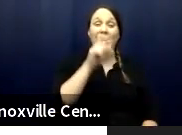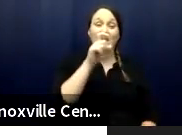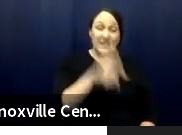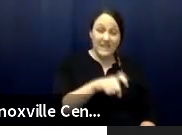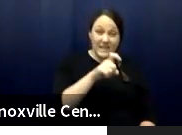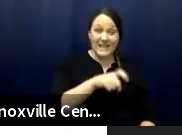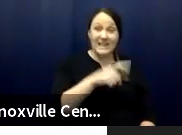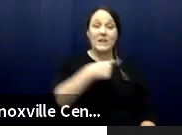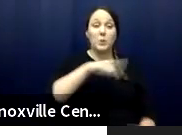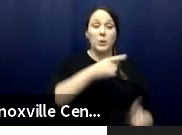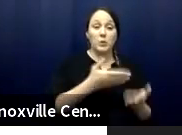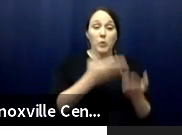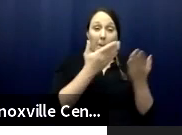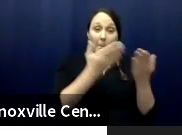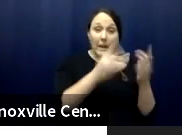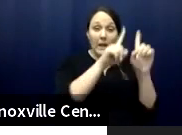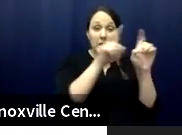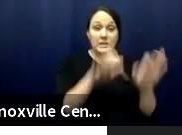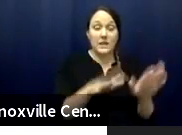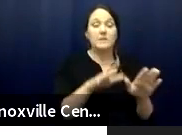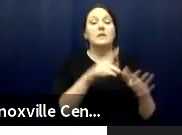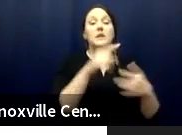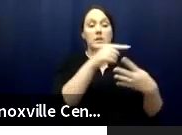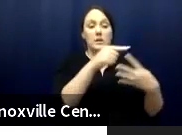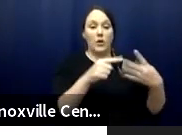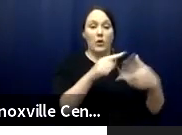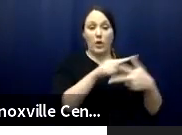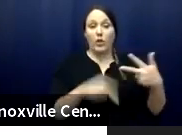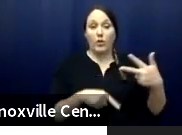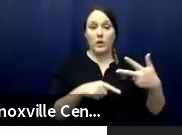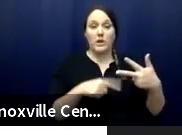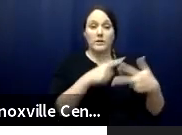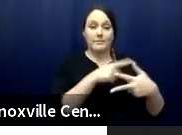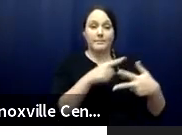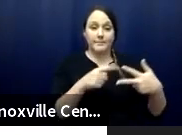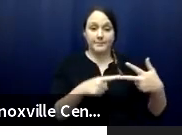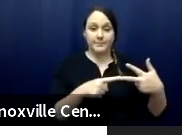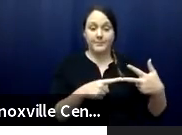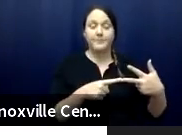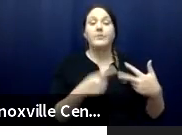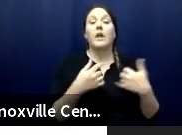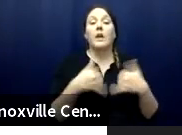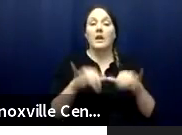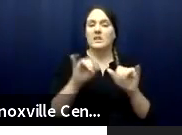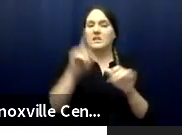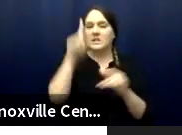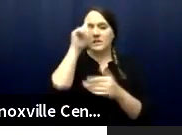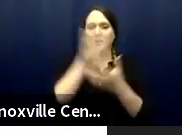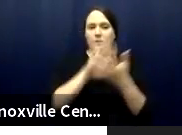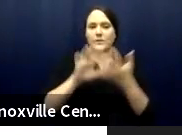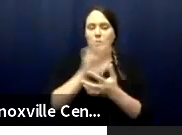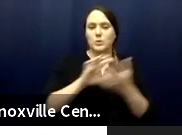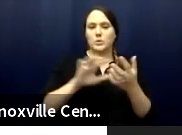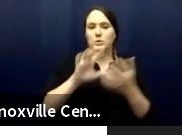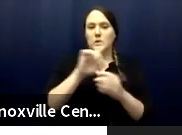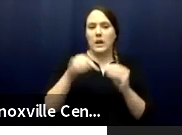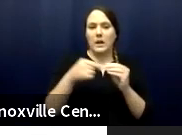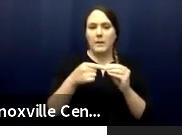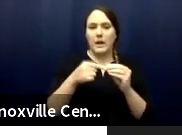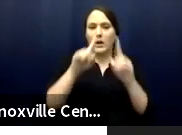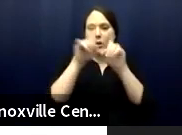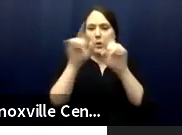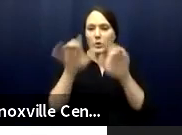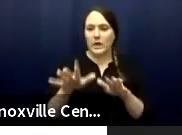we would recommend testing are the ones you've listed here. There does continue to be confusion about getting a test